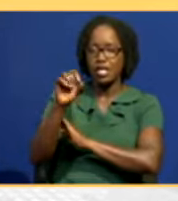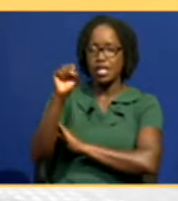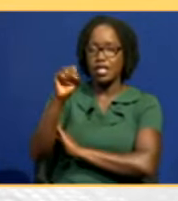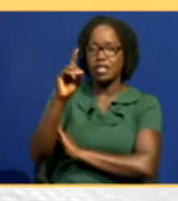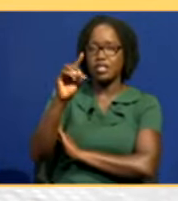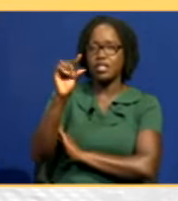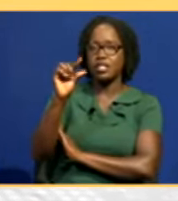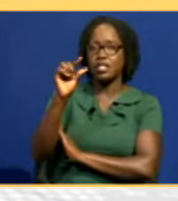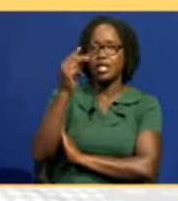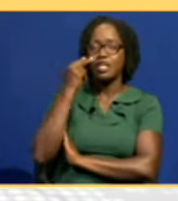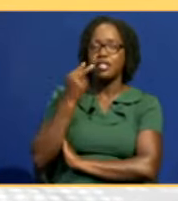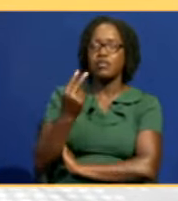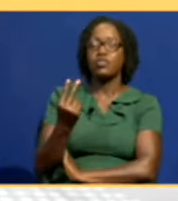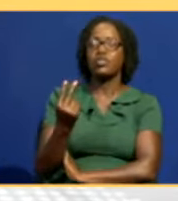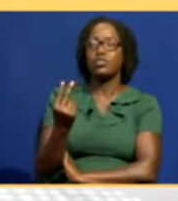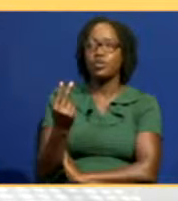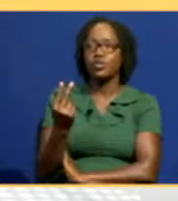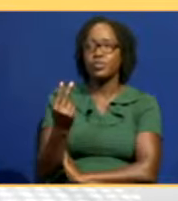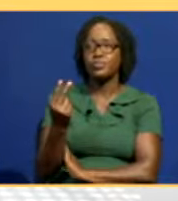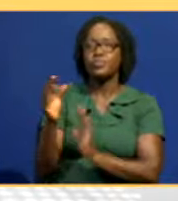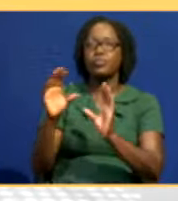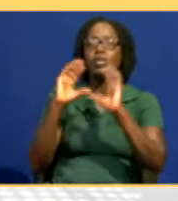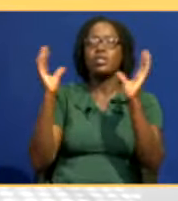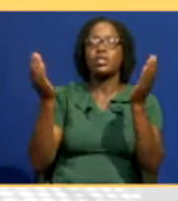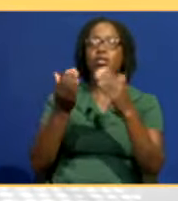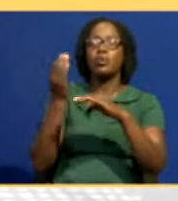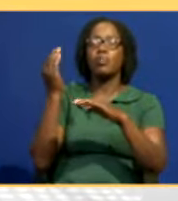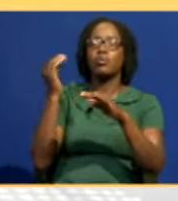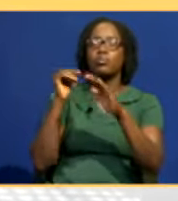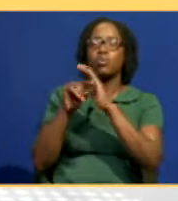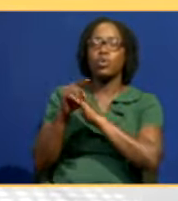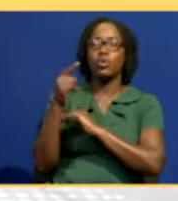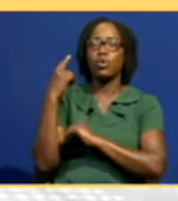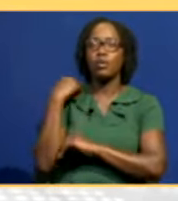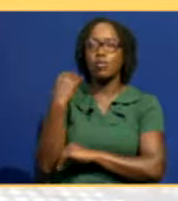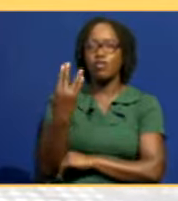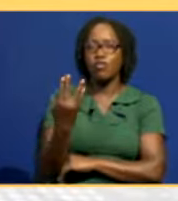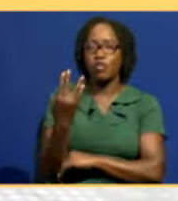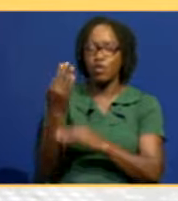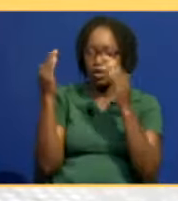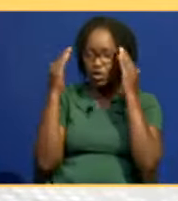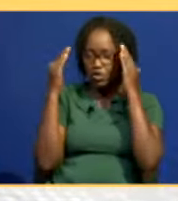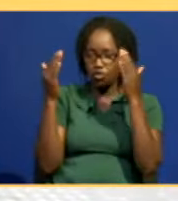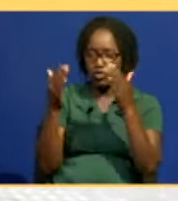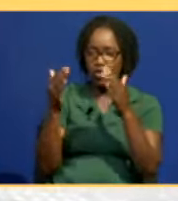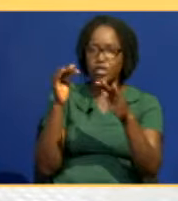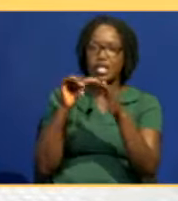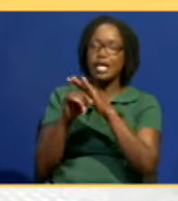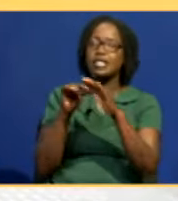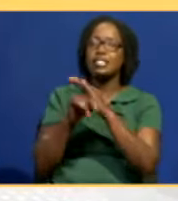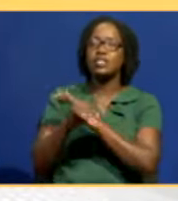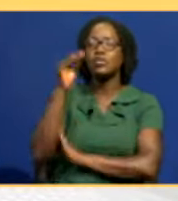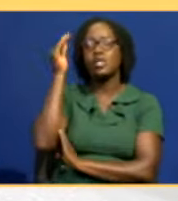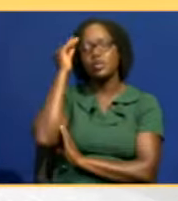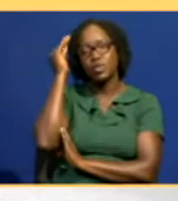The vision, the global goal number 4, to focus on the access to